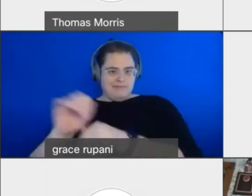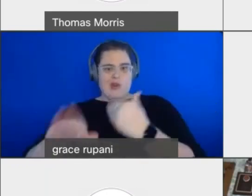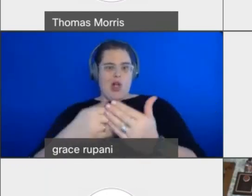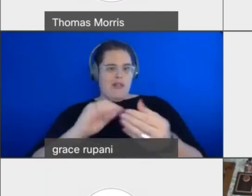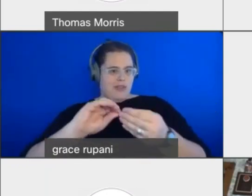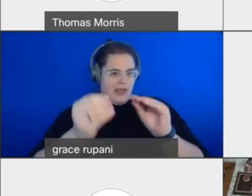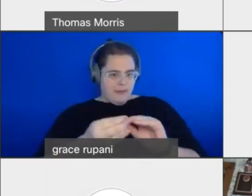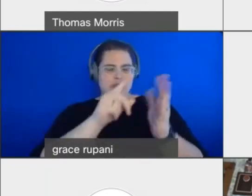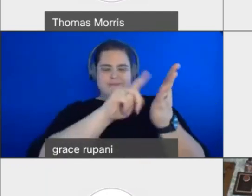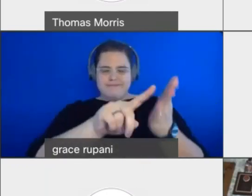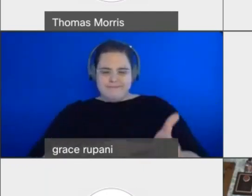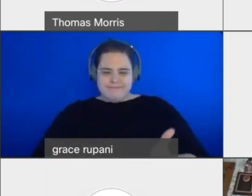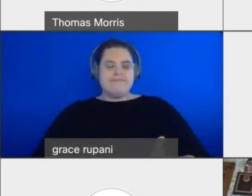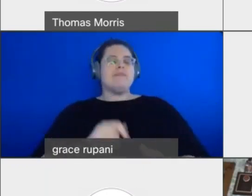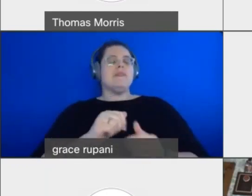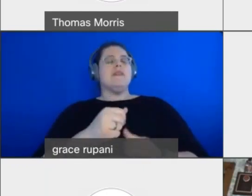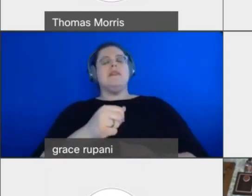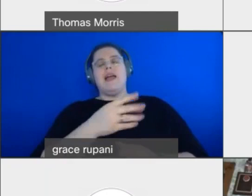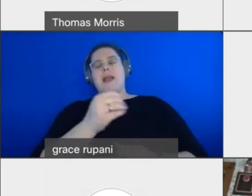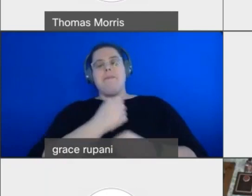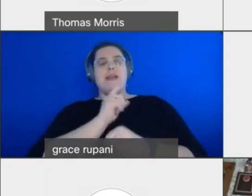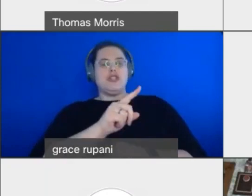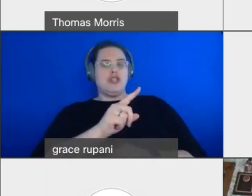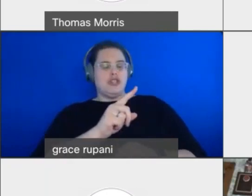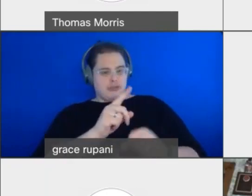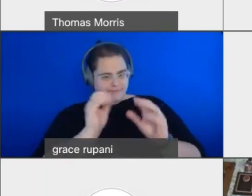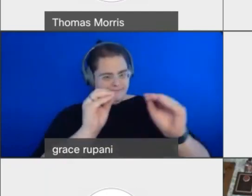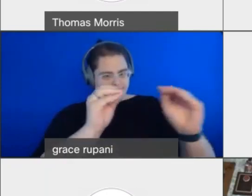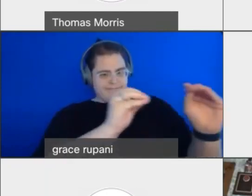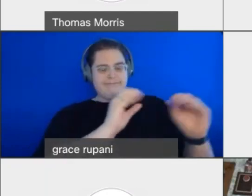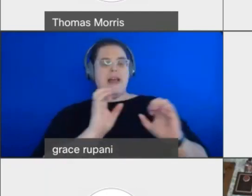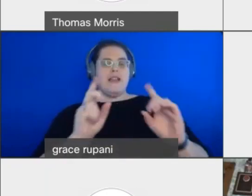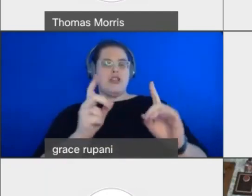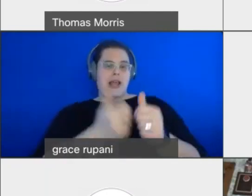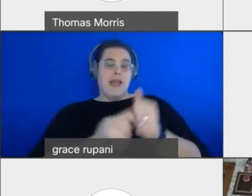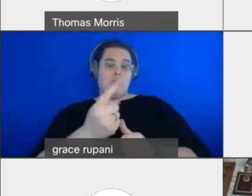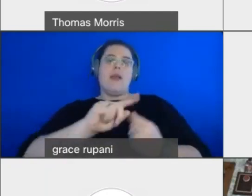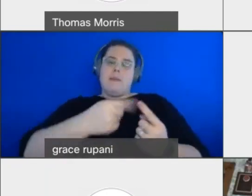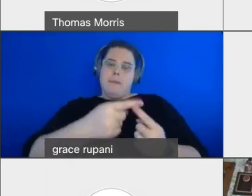in order to make their decision about getting the vaccination.